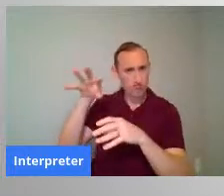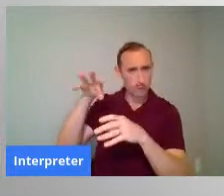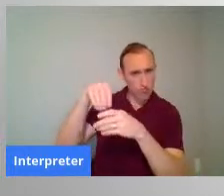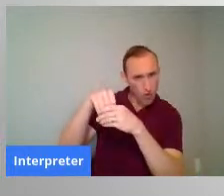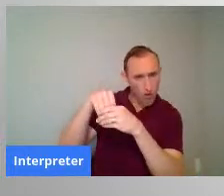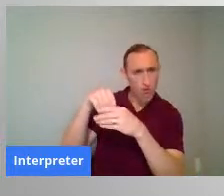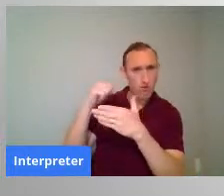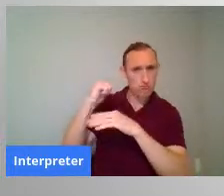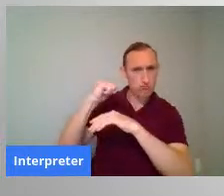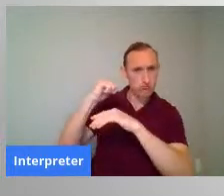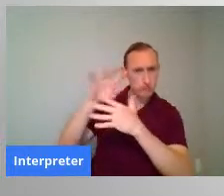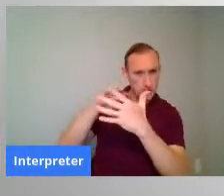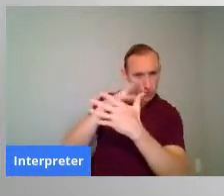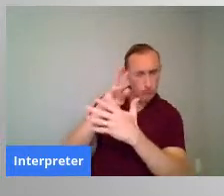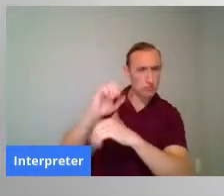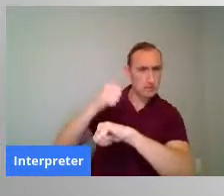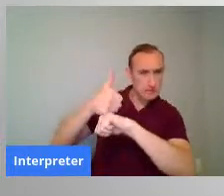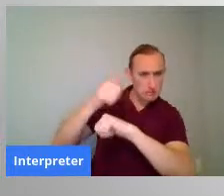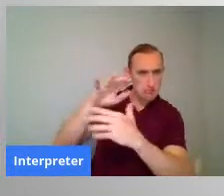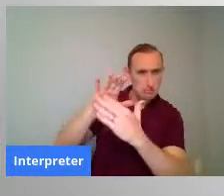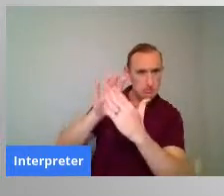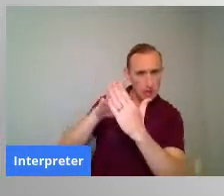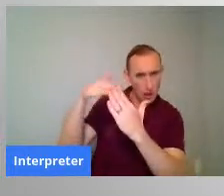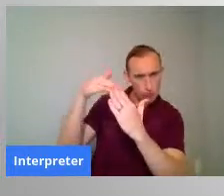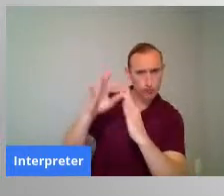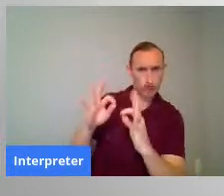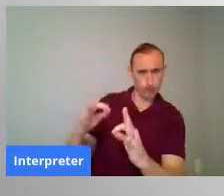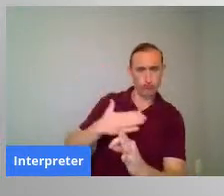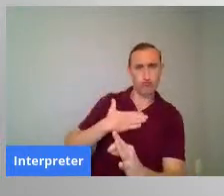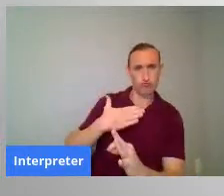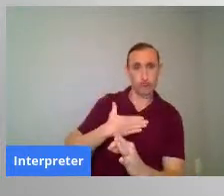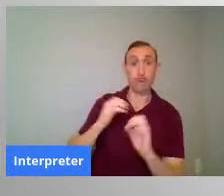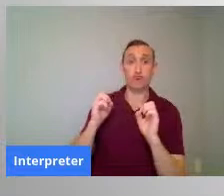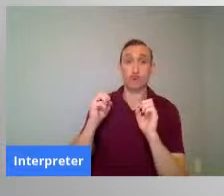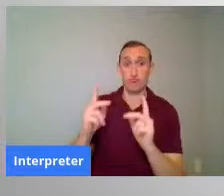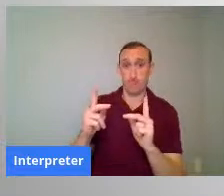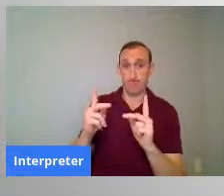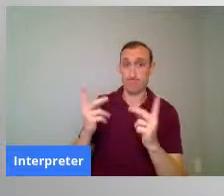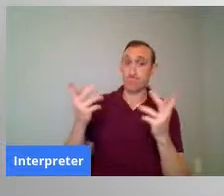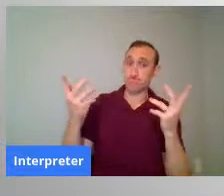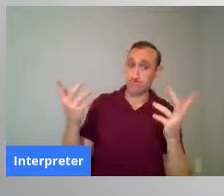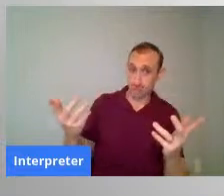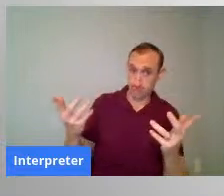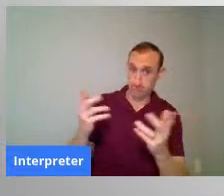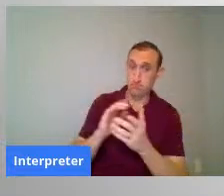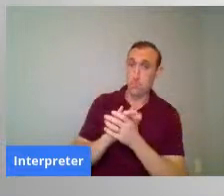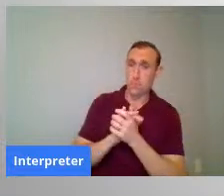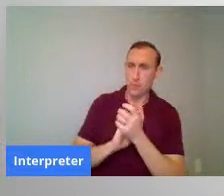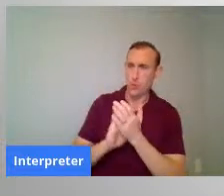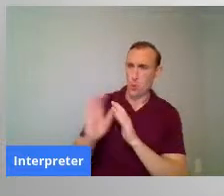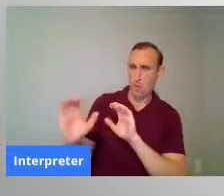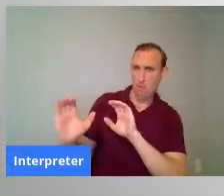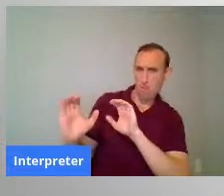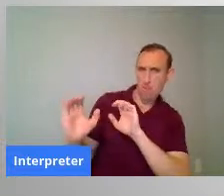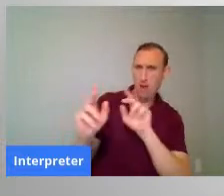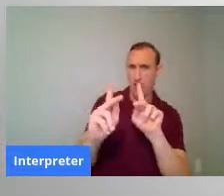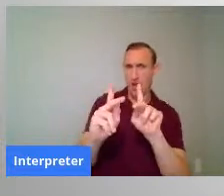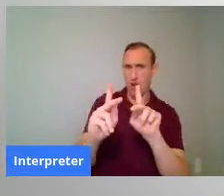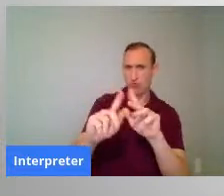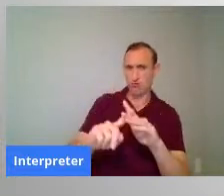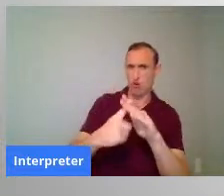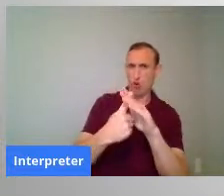major questions are, was there a discussion about why we go back so early in August? And